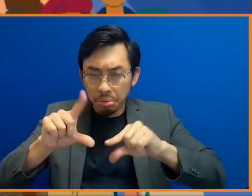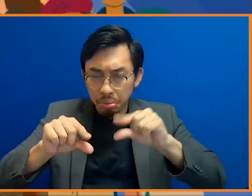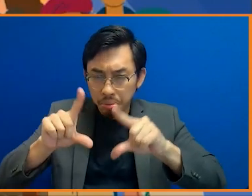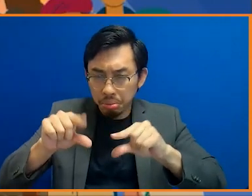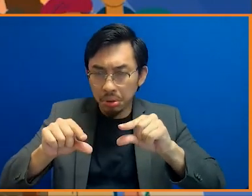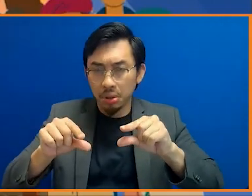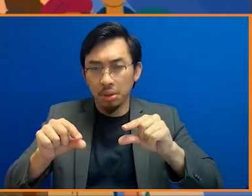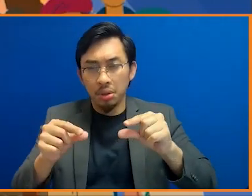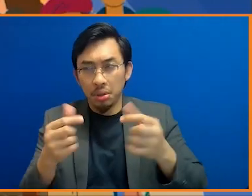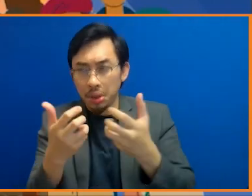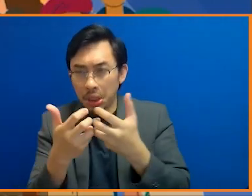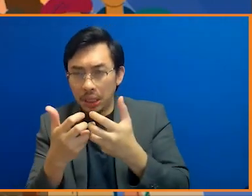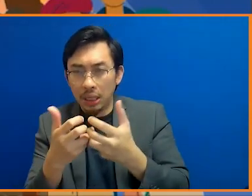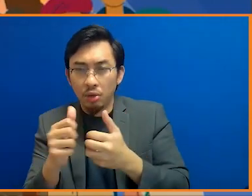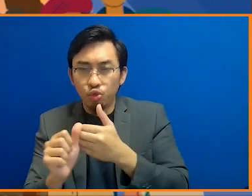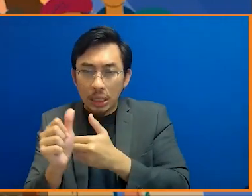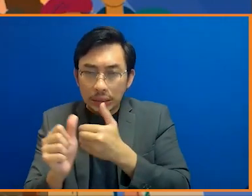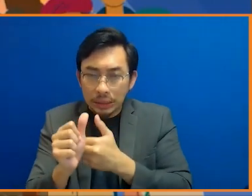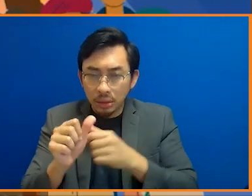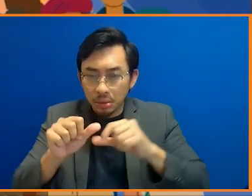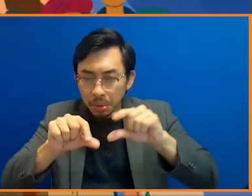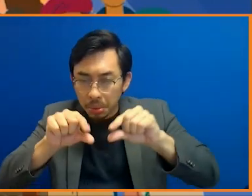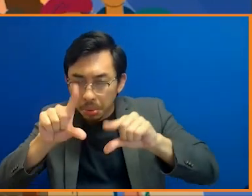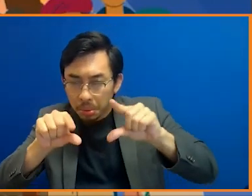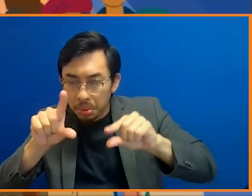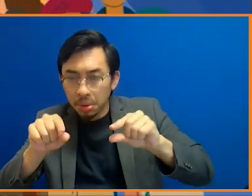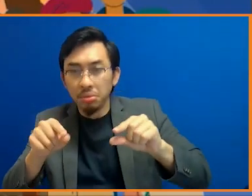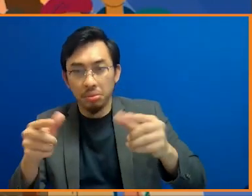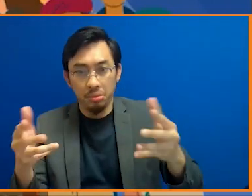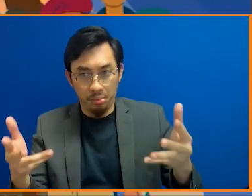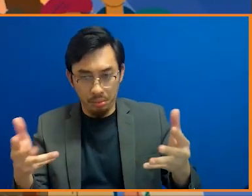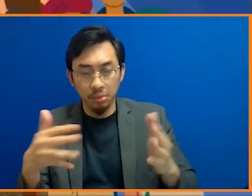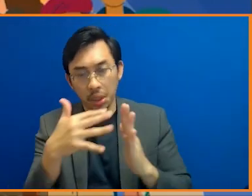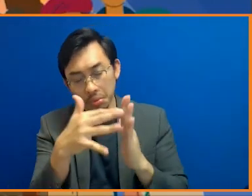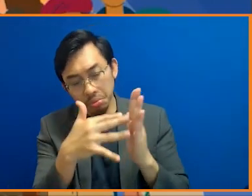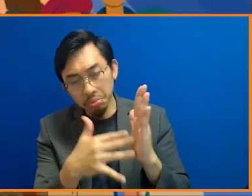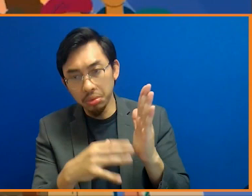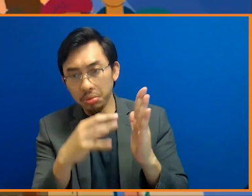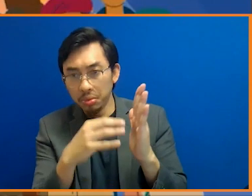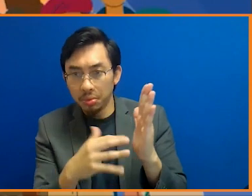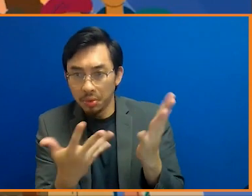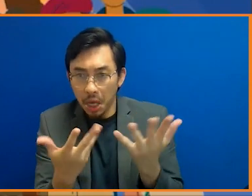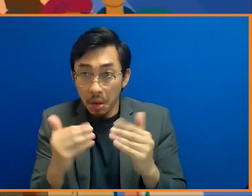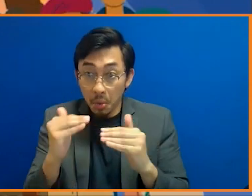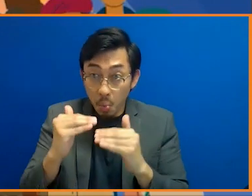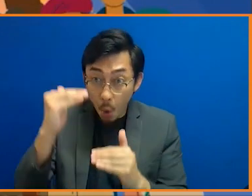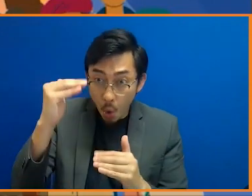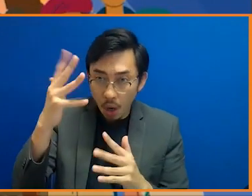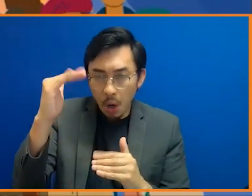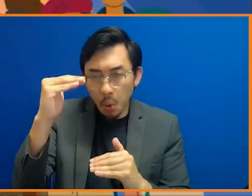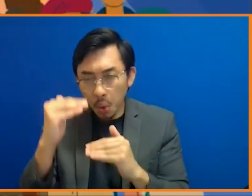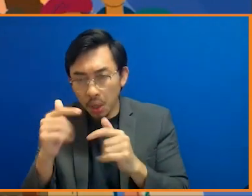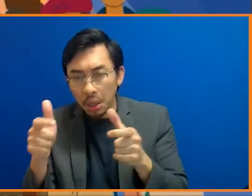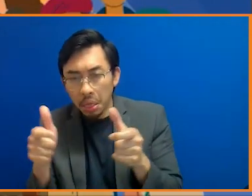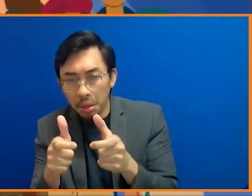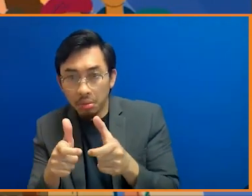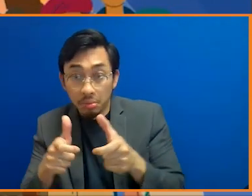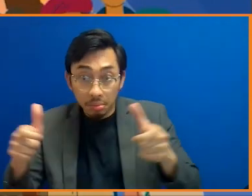risk. One of them is on probabilistic, using probabilistic theories on